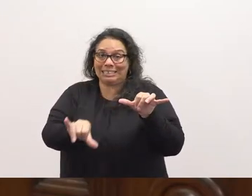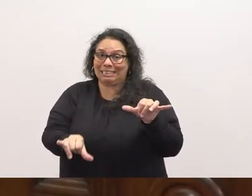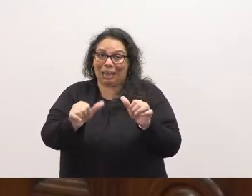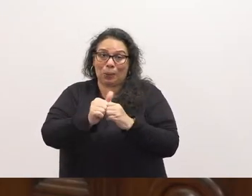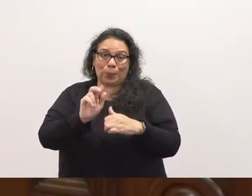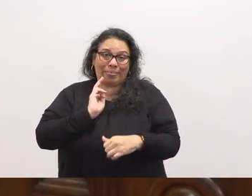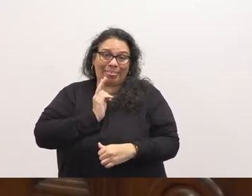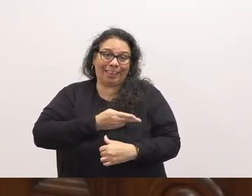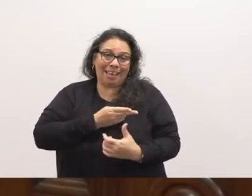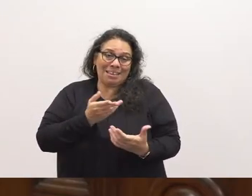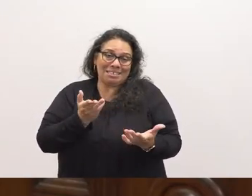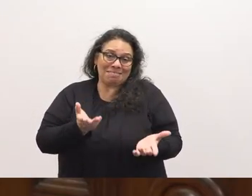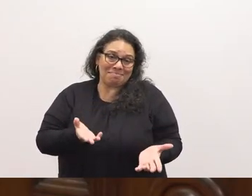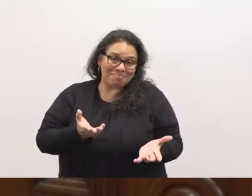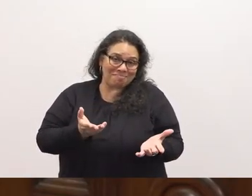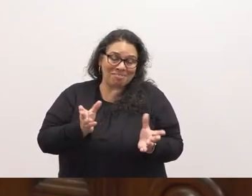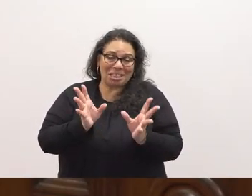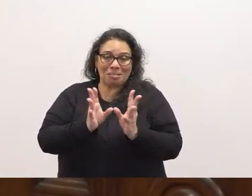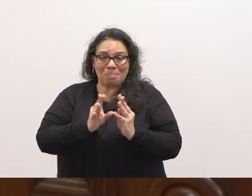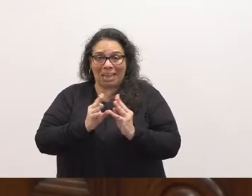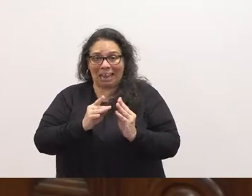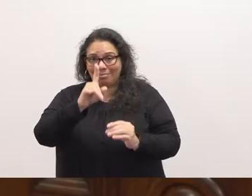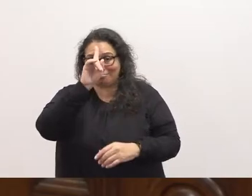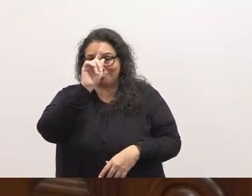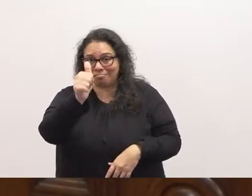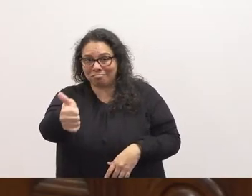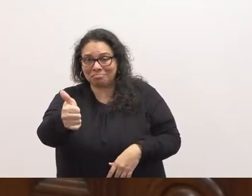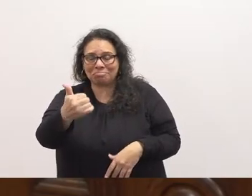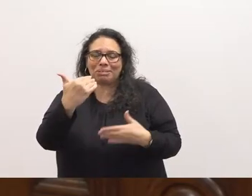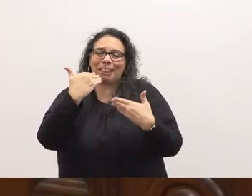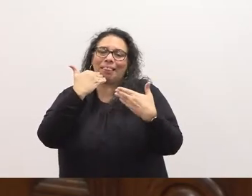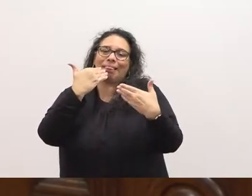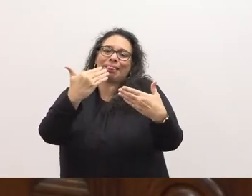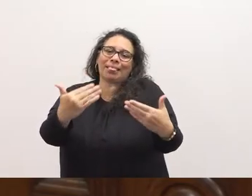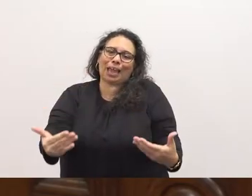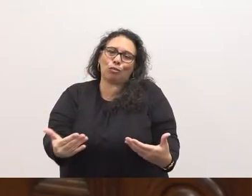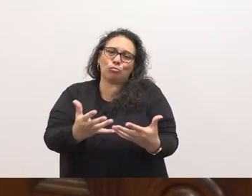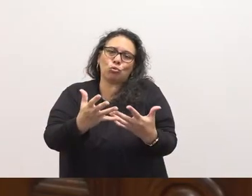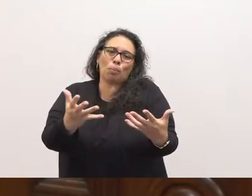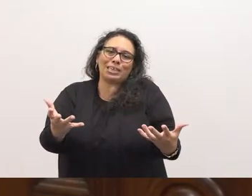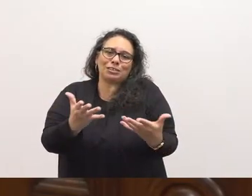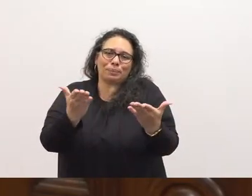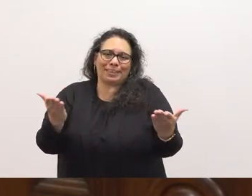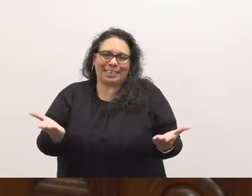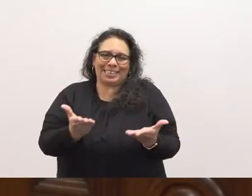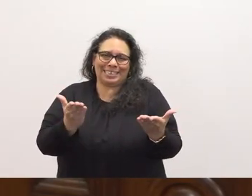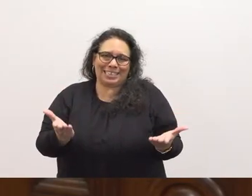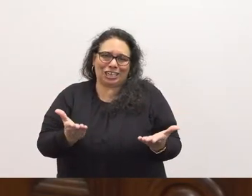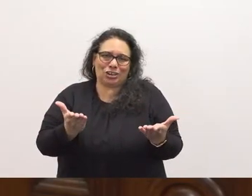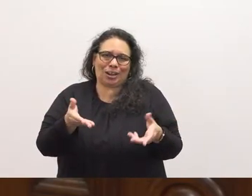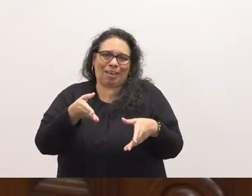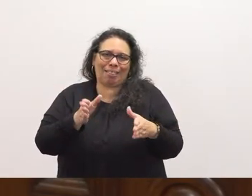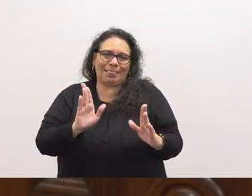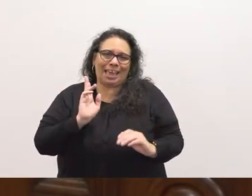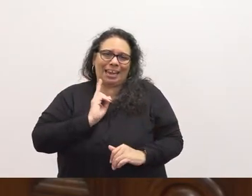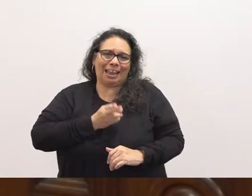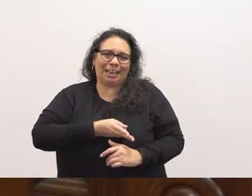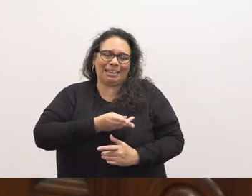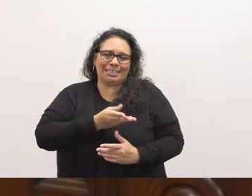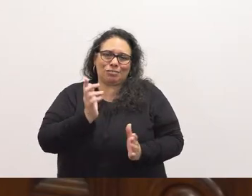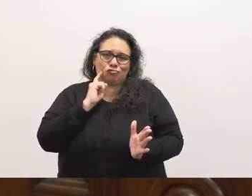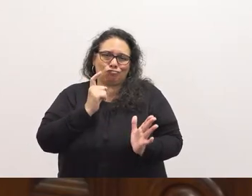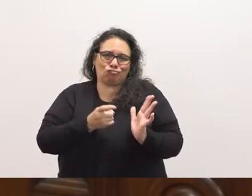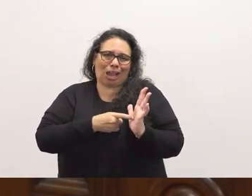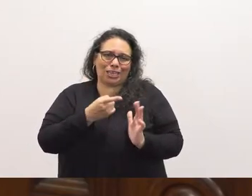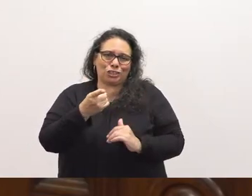us in the meeting. That's up to you. But thank you very much for being here and for letting us acknowledge you. And can